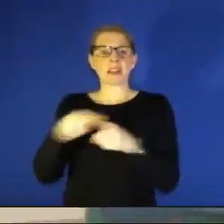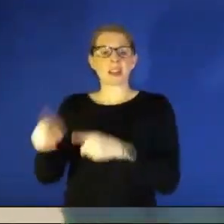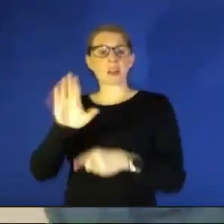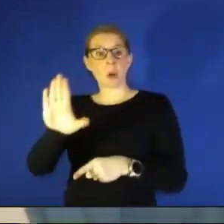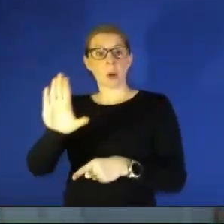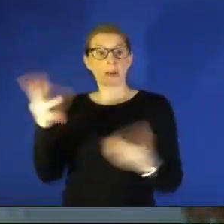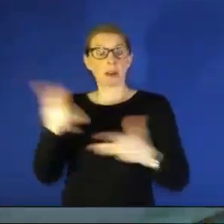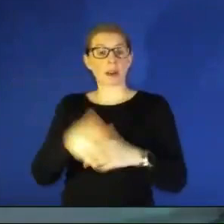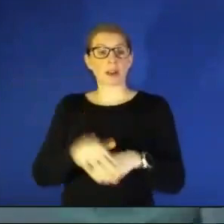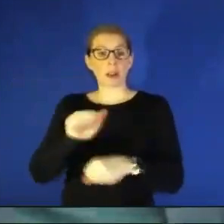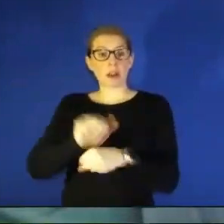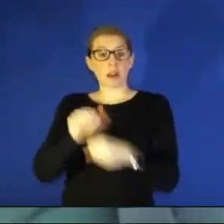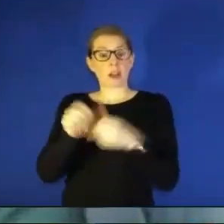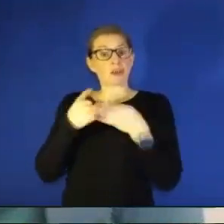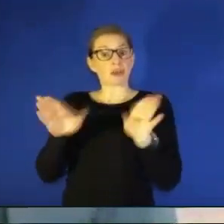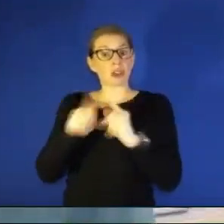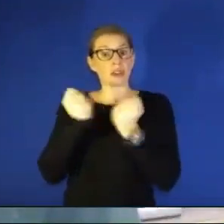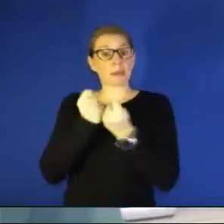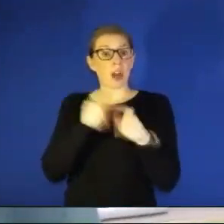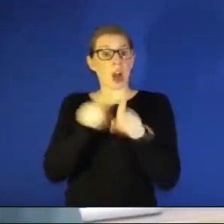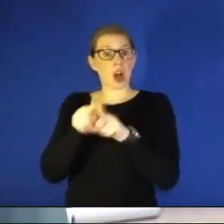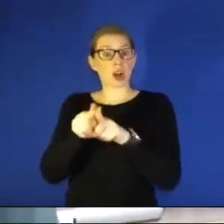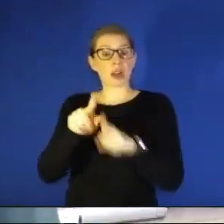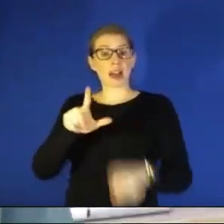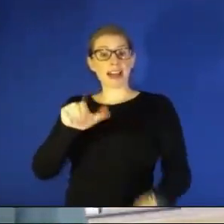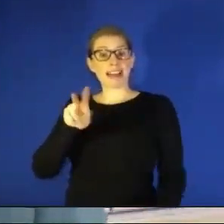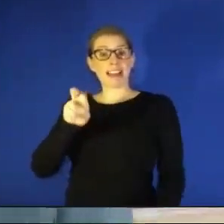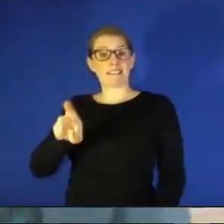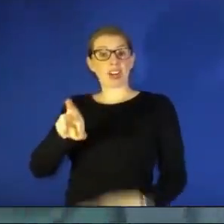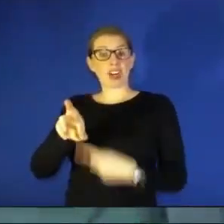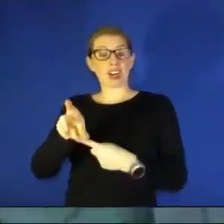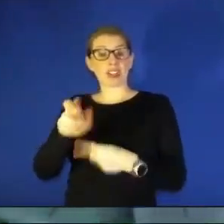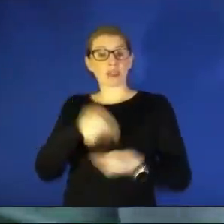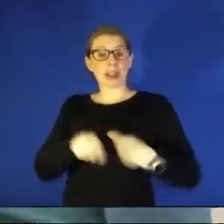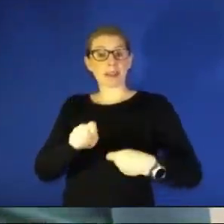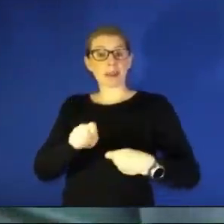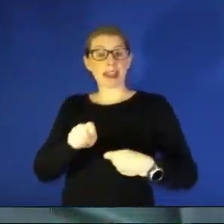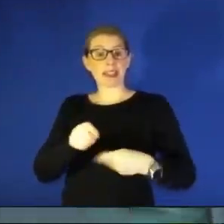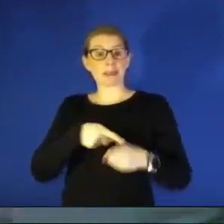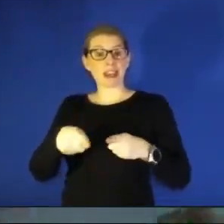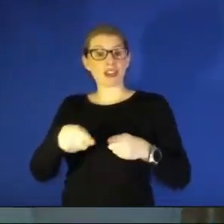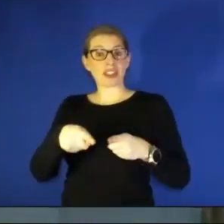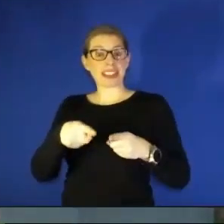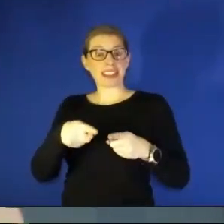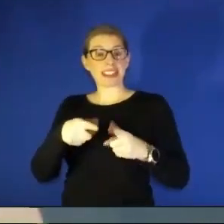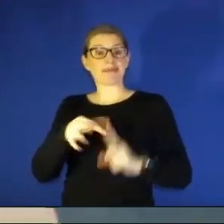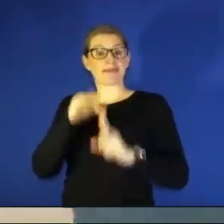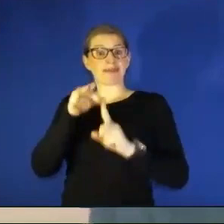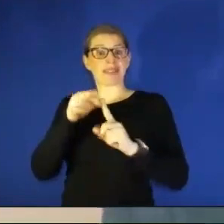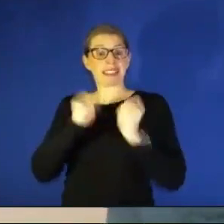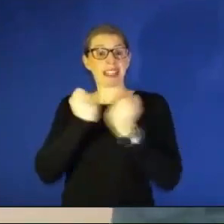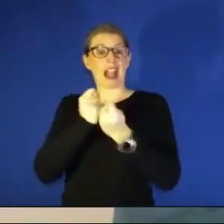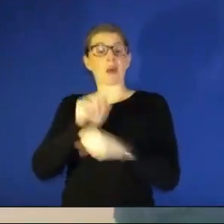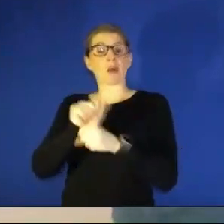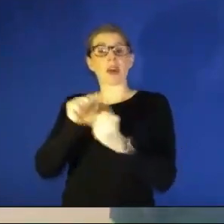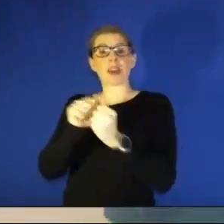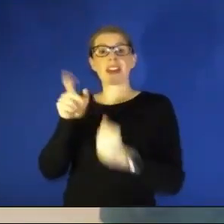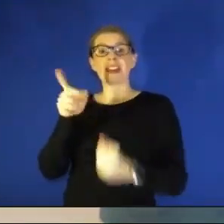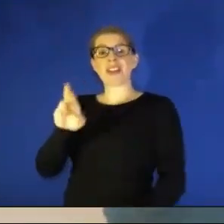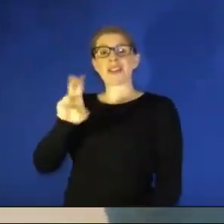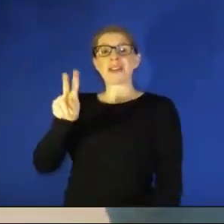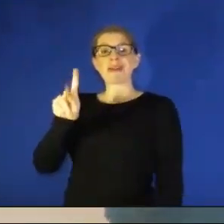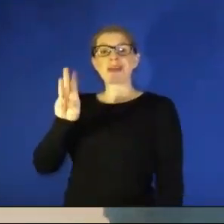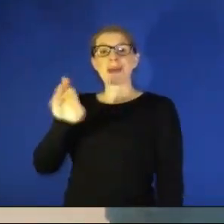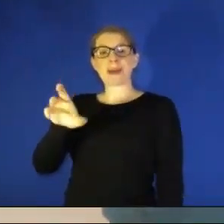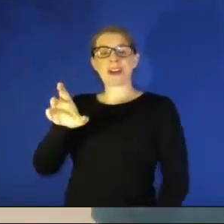work on the general team, and I'm also on our liver transplant specialty team. Liver transplant specialty. That's So I work exciting. with Dr. Coomer a lot. Right? And you have a nickname for